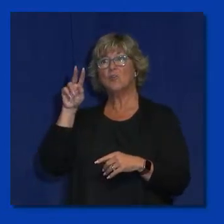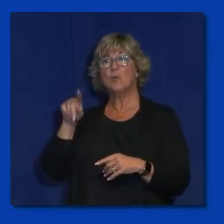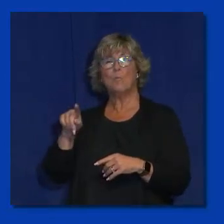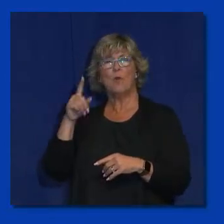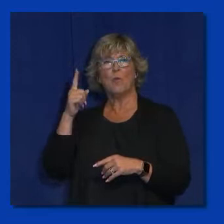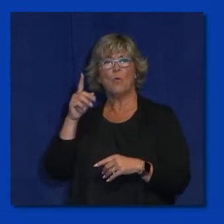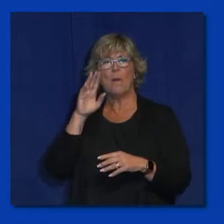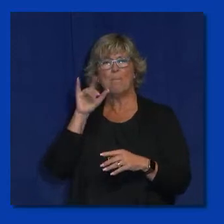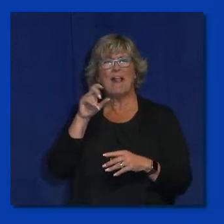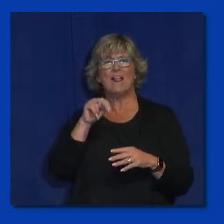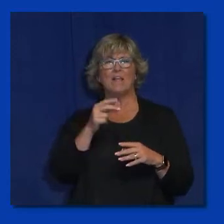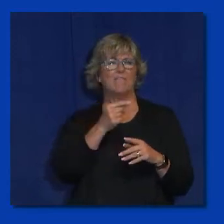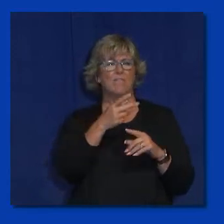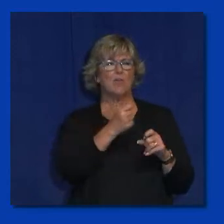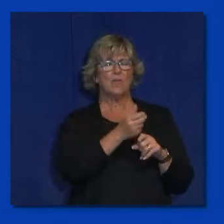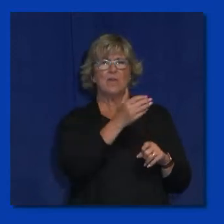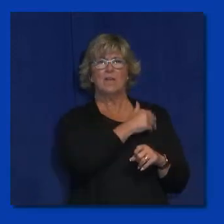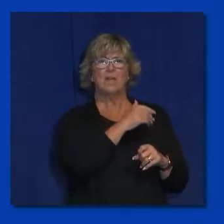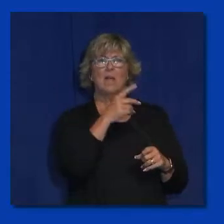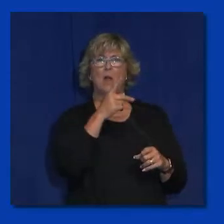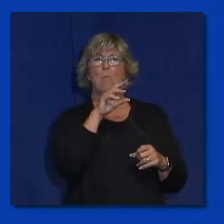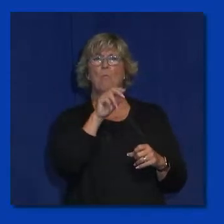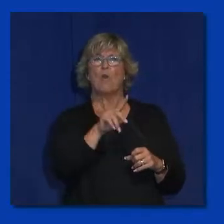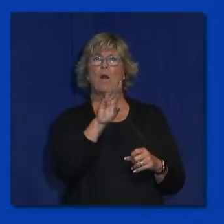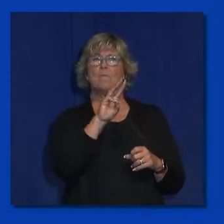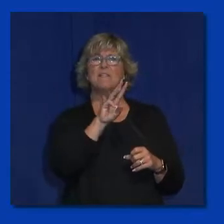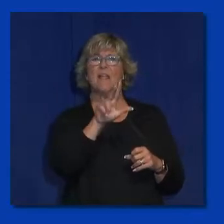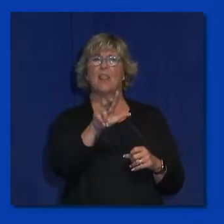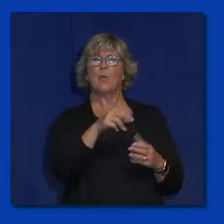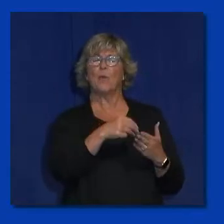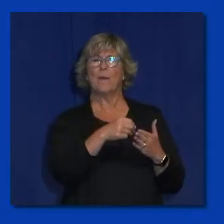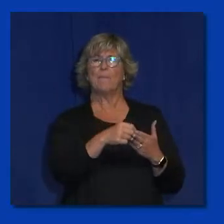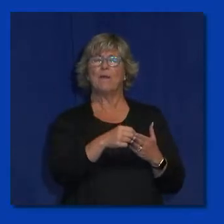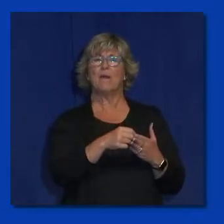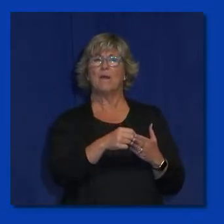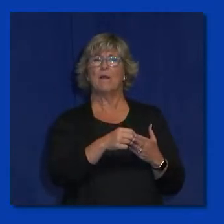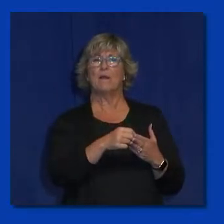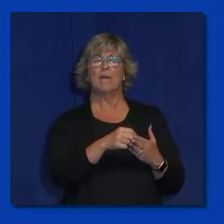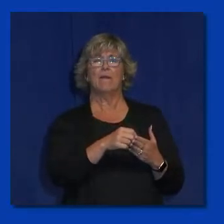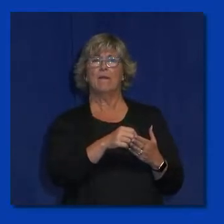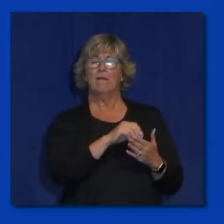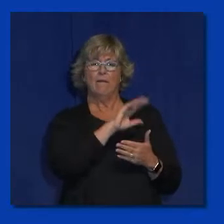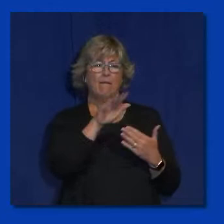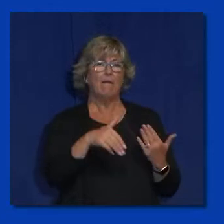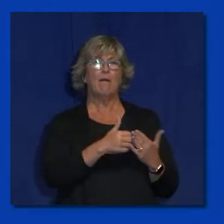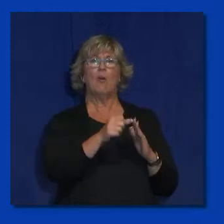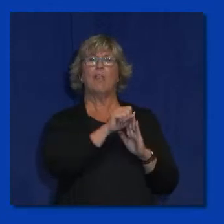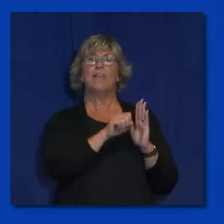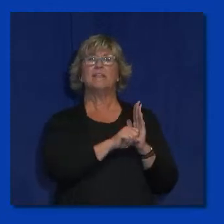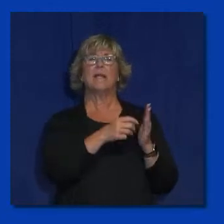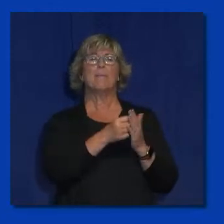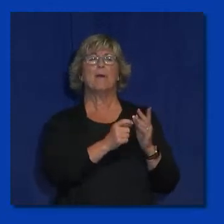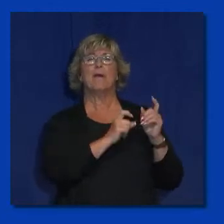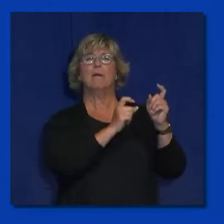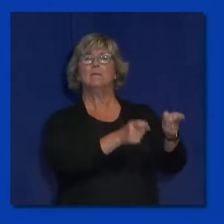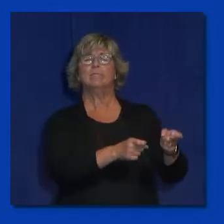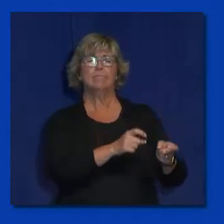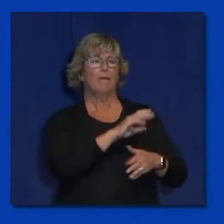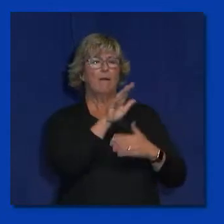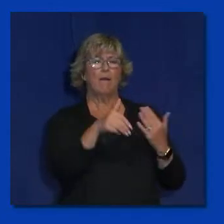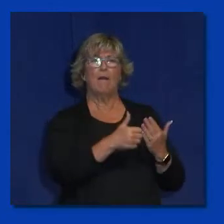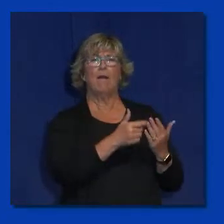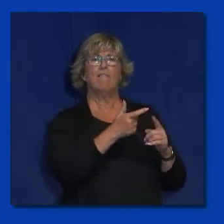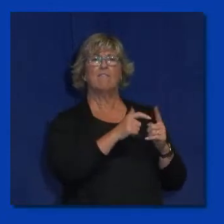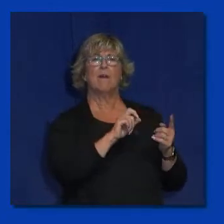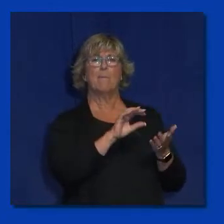few years ago, just in the Prop 63 money. All that realignment money, all the state grant money, all that money coming